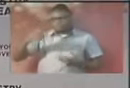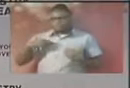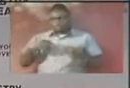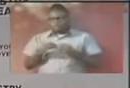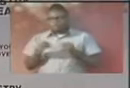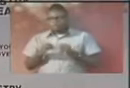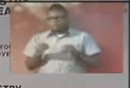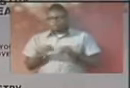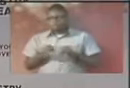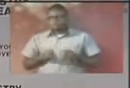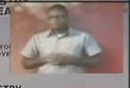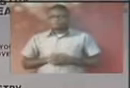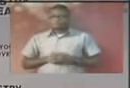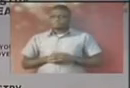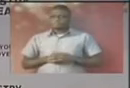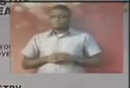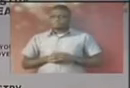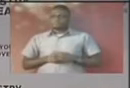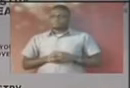slide.